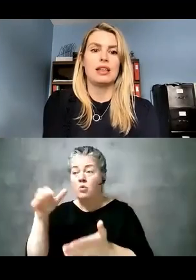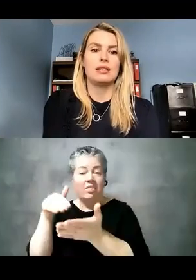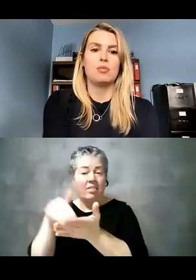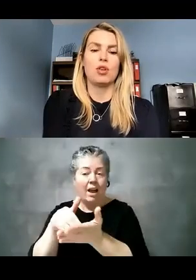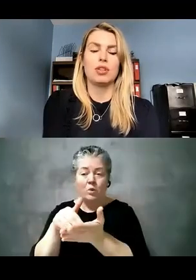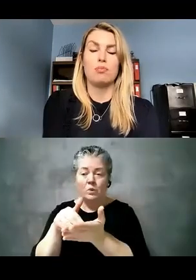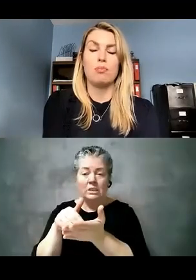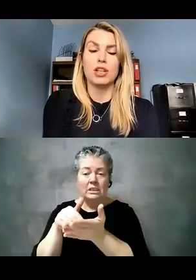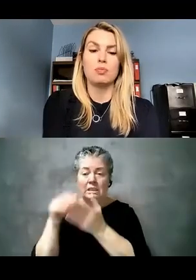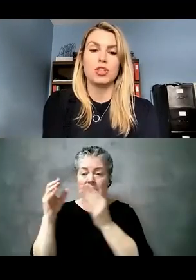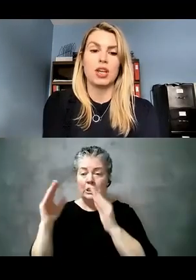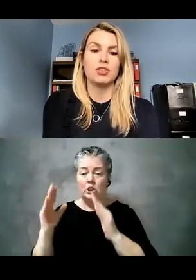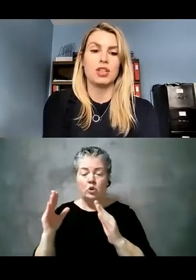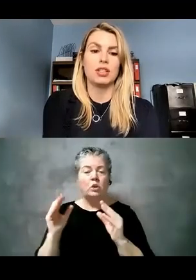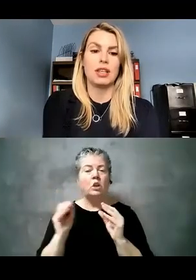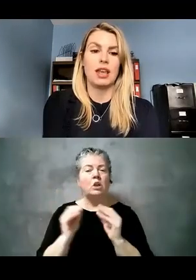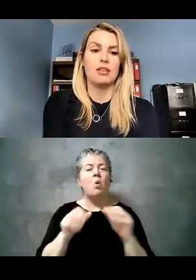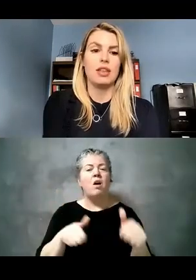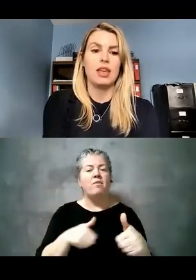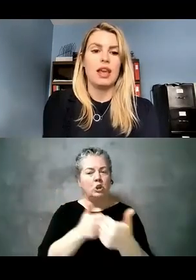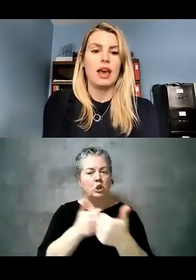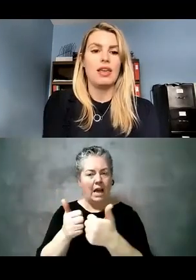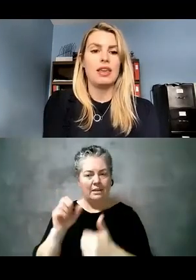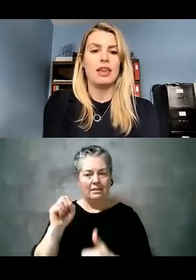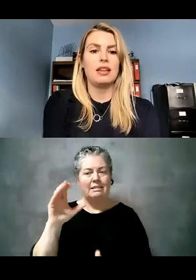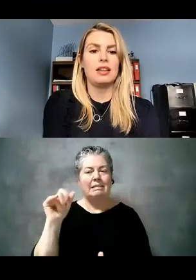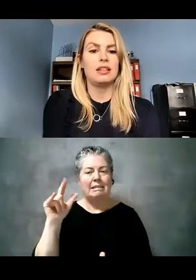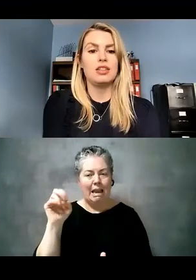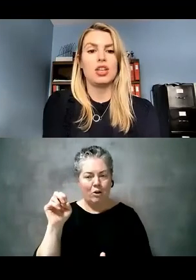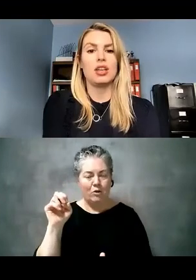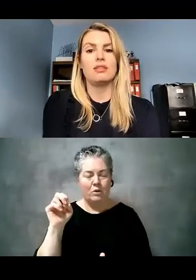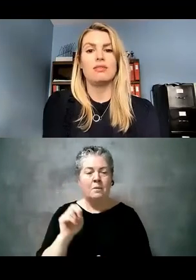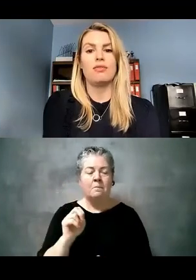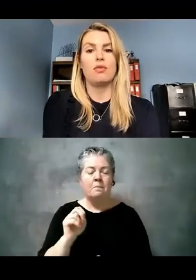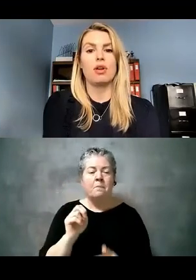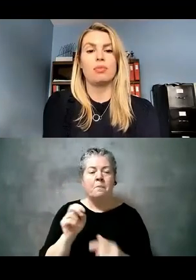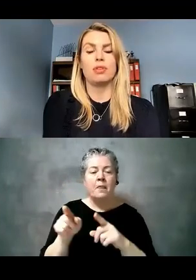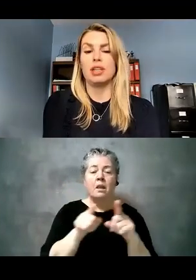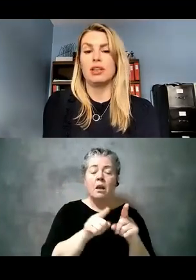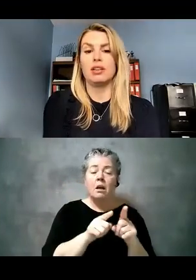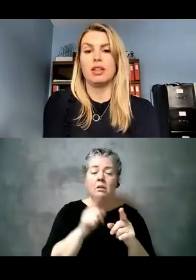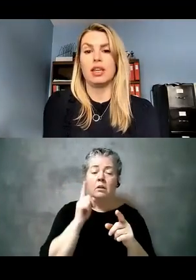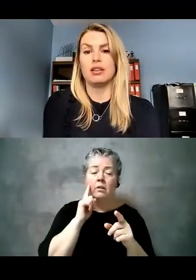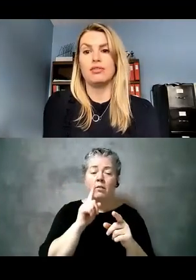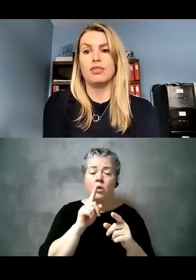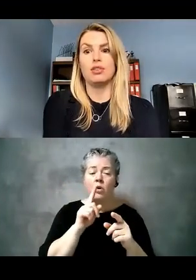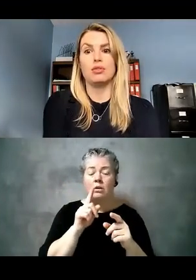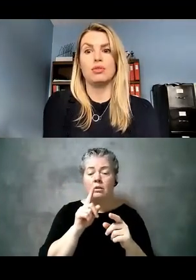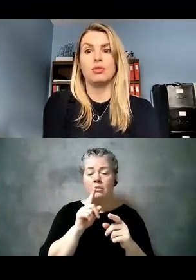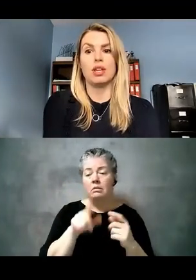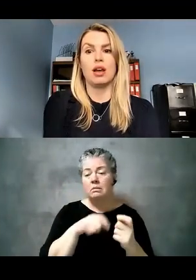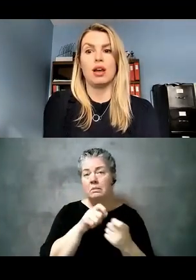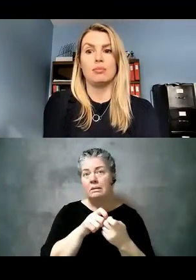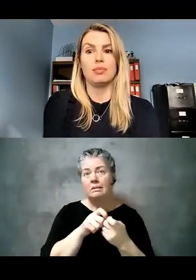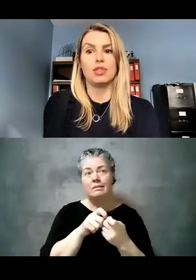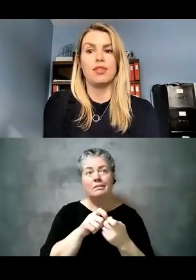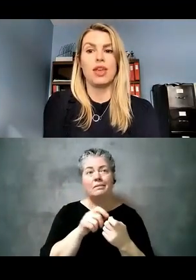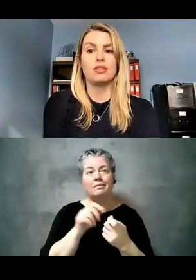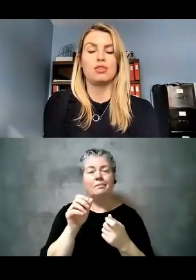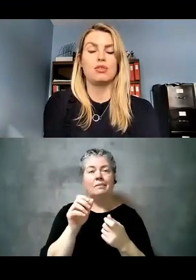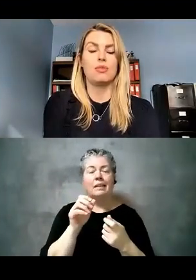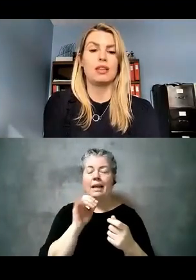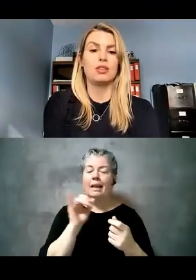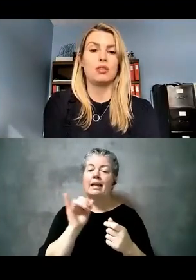that is much more challenging to scale. And then in addition, for particularly interviews,